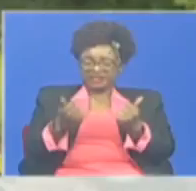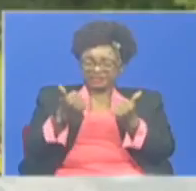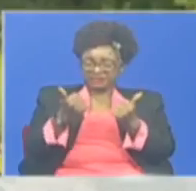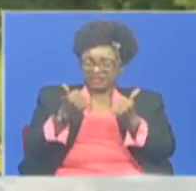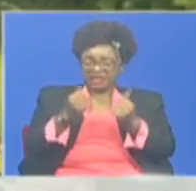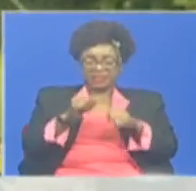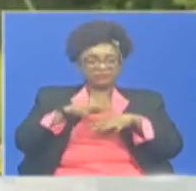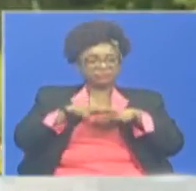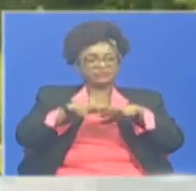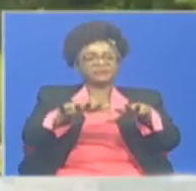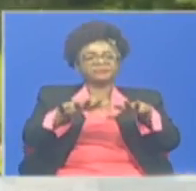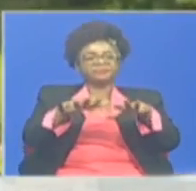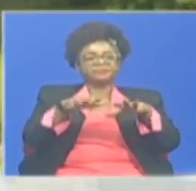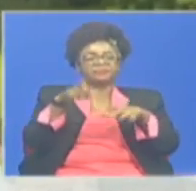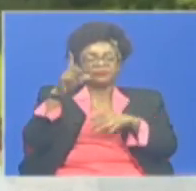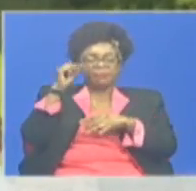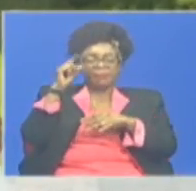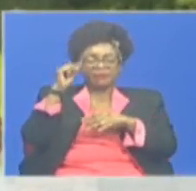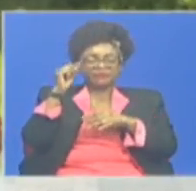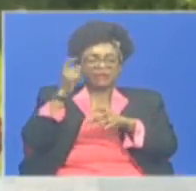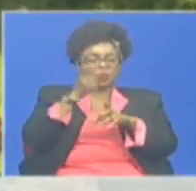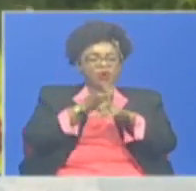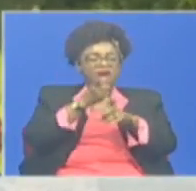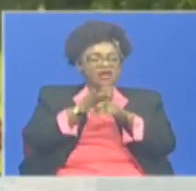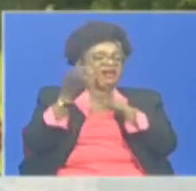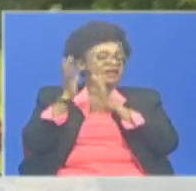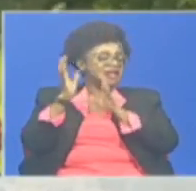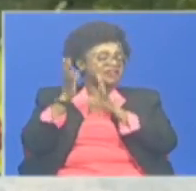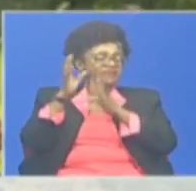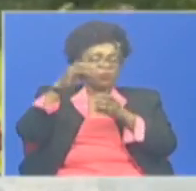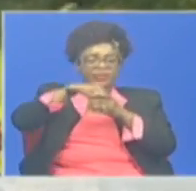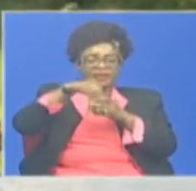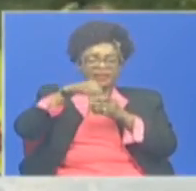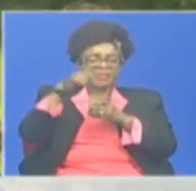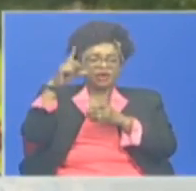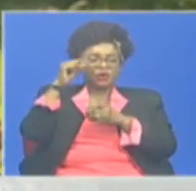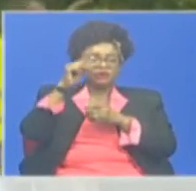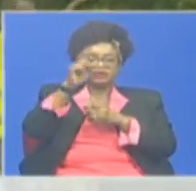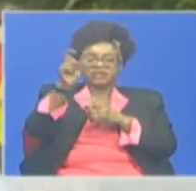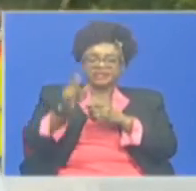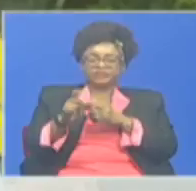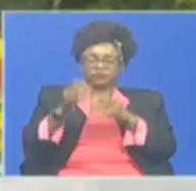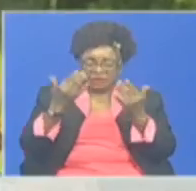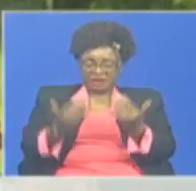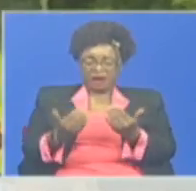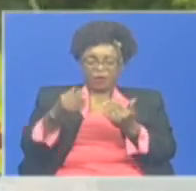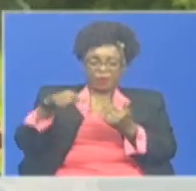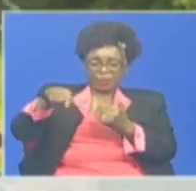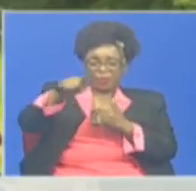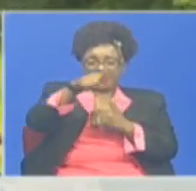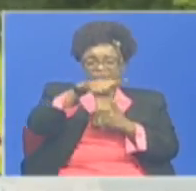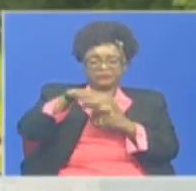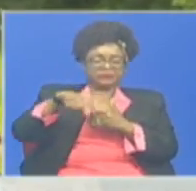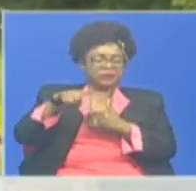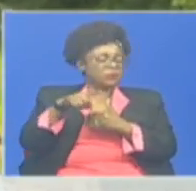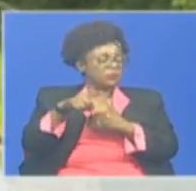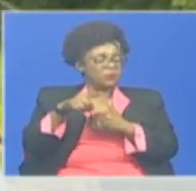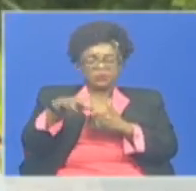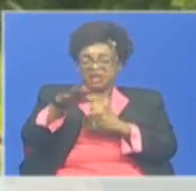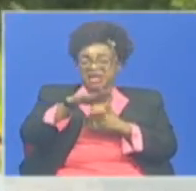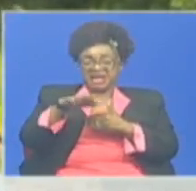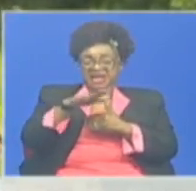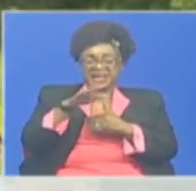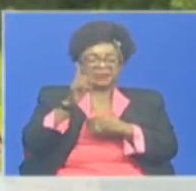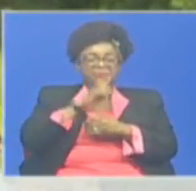continues. Mombasa, Kwale and Kilifi counties within the coast region have been marked as the hotspot for COVID-19,